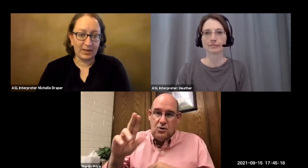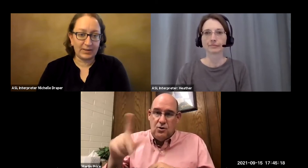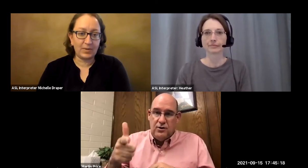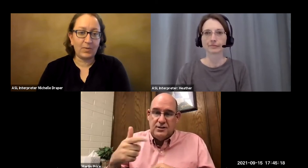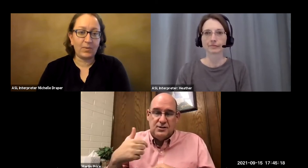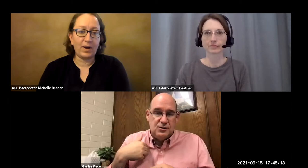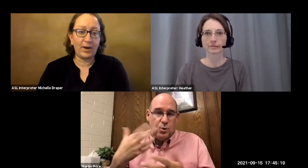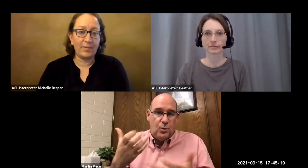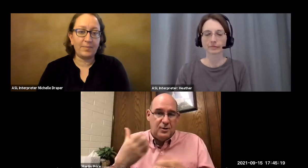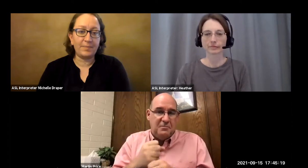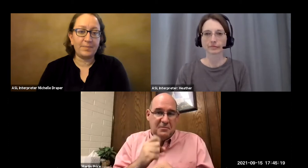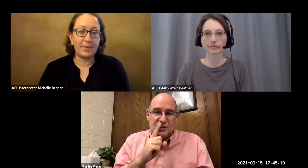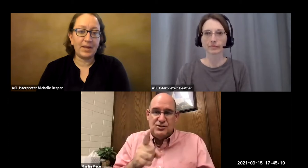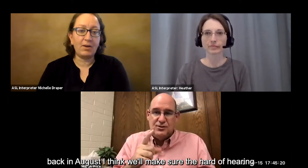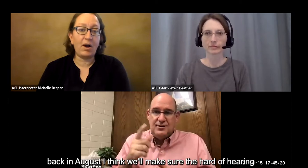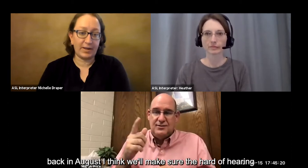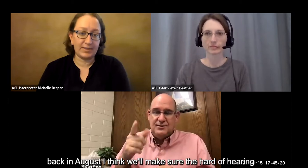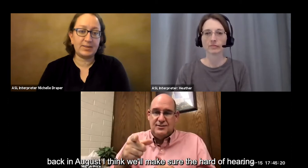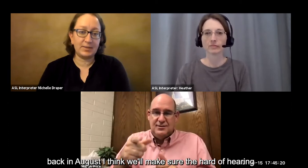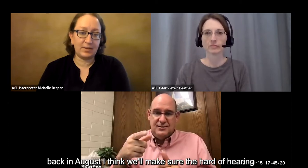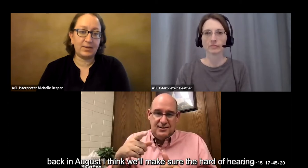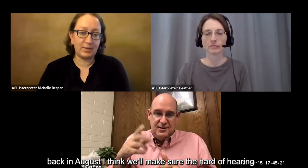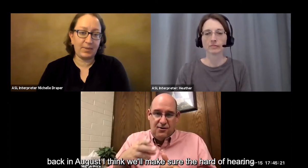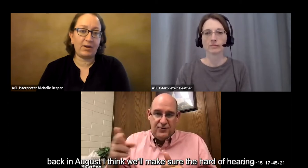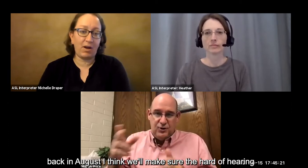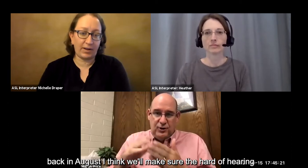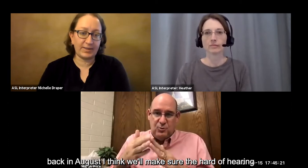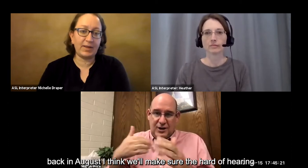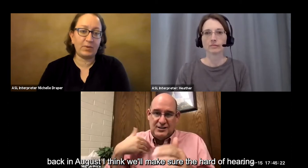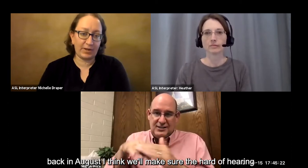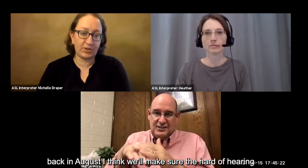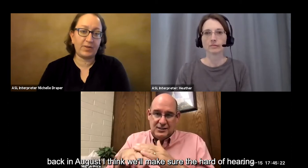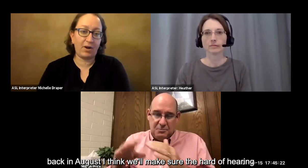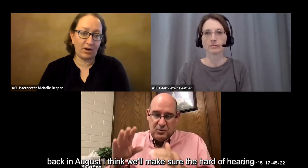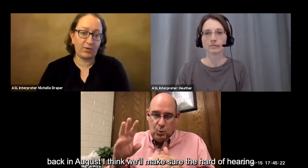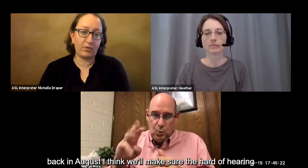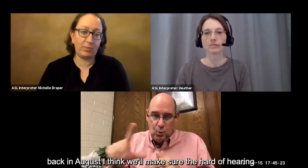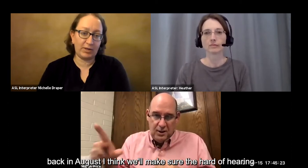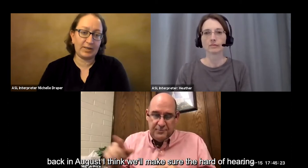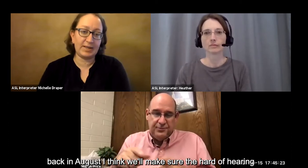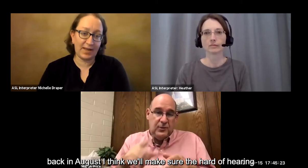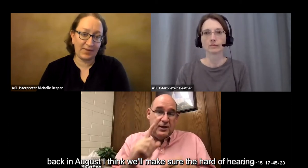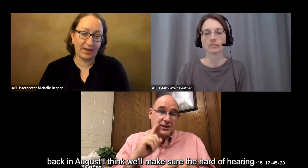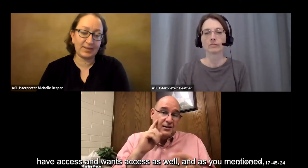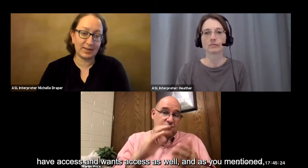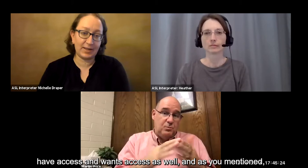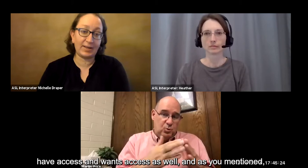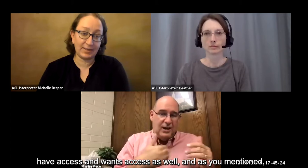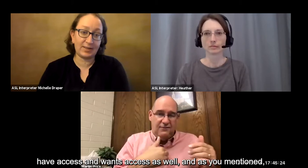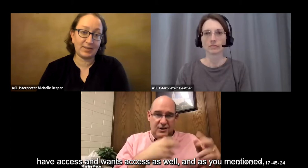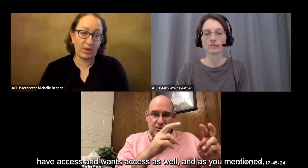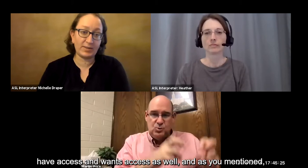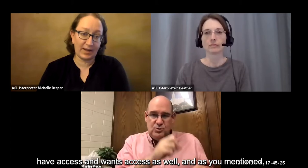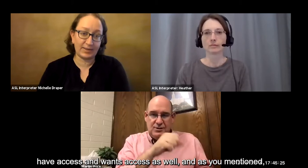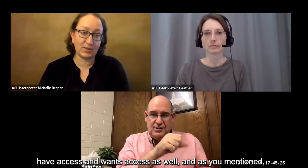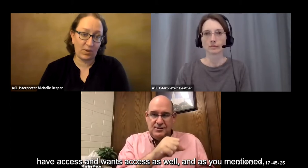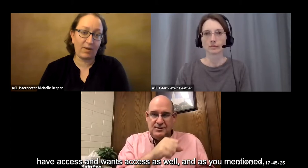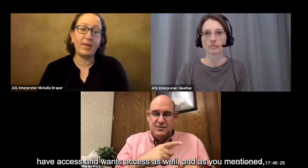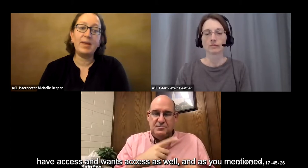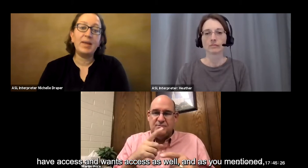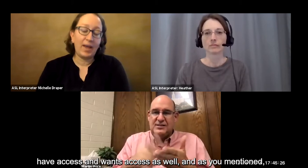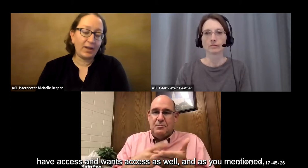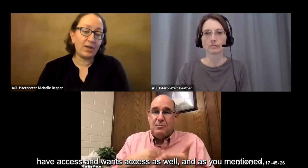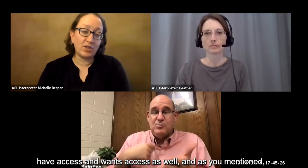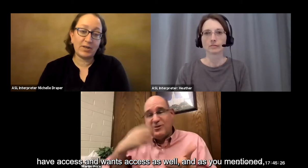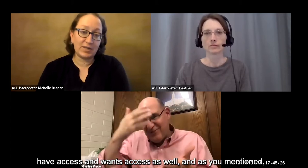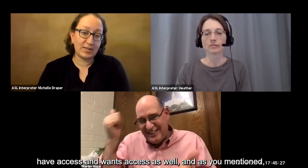at the beginning. So in August, back in August, I think we'll make sure that the hard of hearing community does have access and wants access as